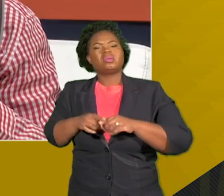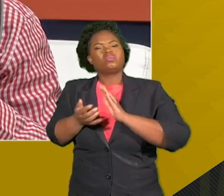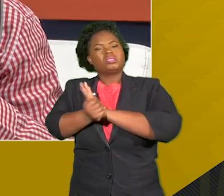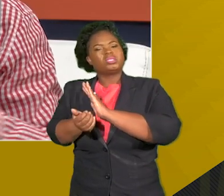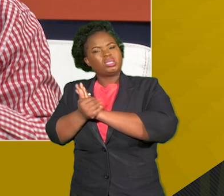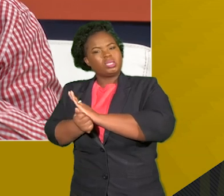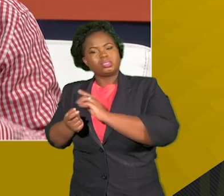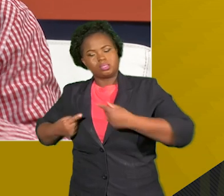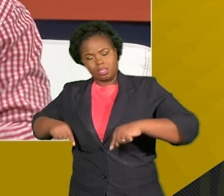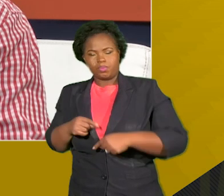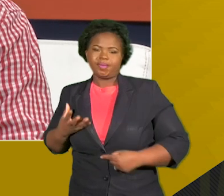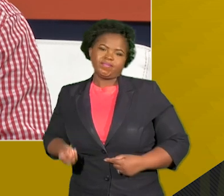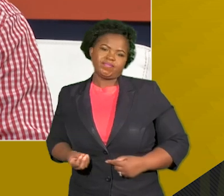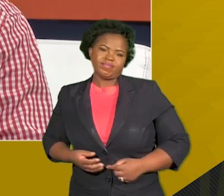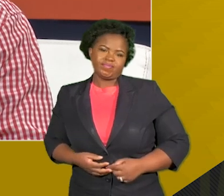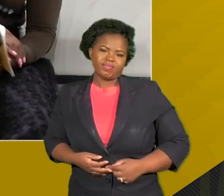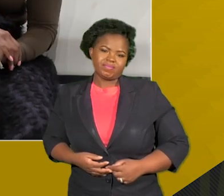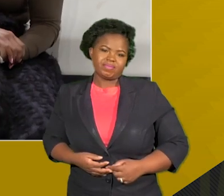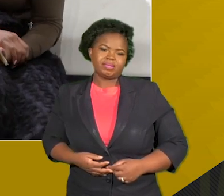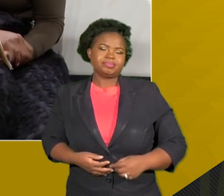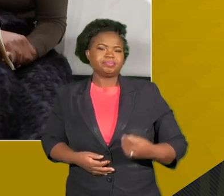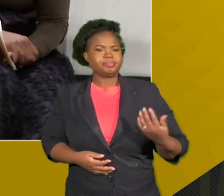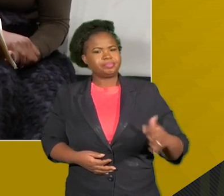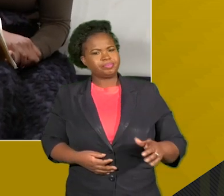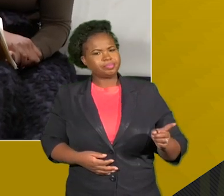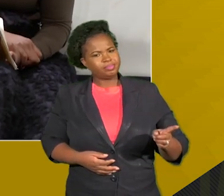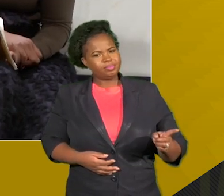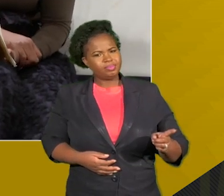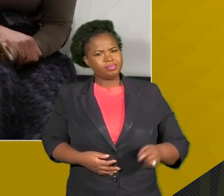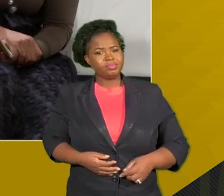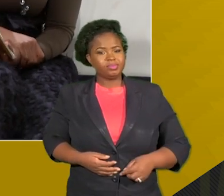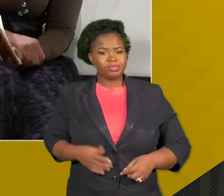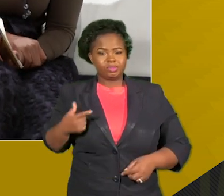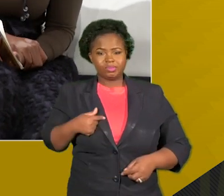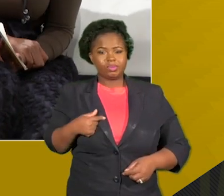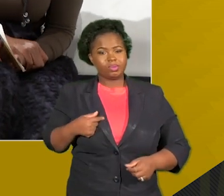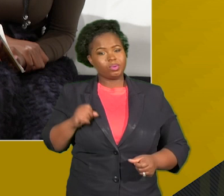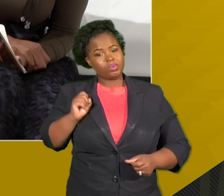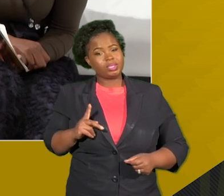and competencies at any given time. You know what I'm saying? Because we don't have to talk about